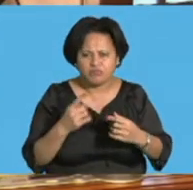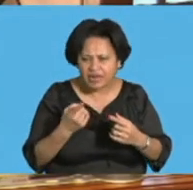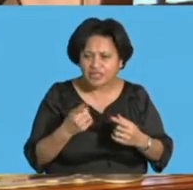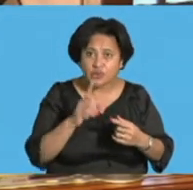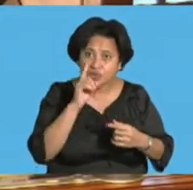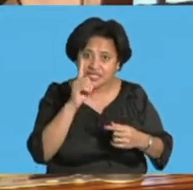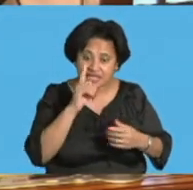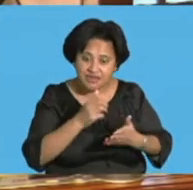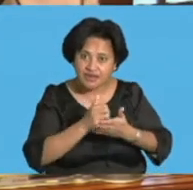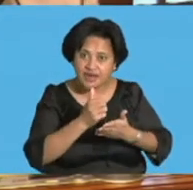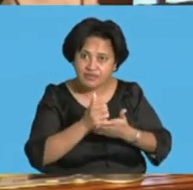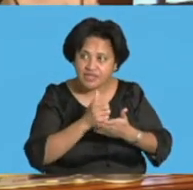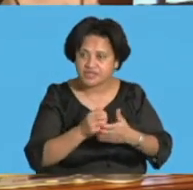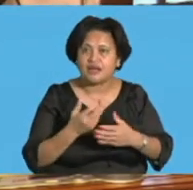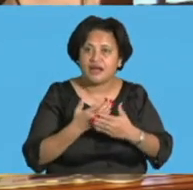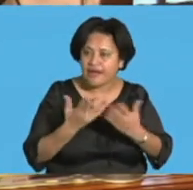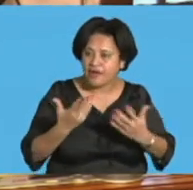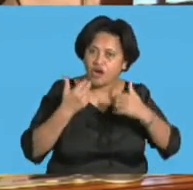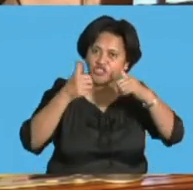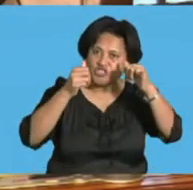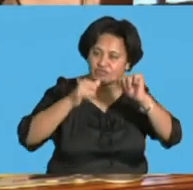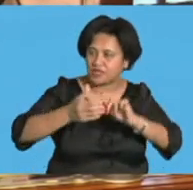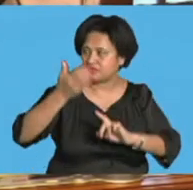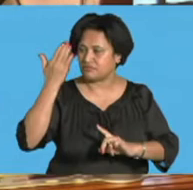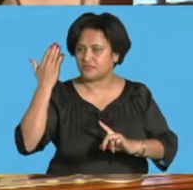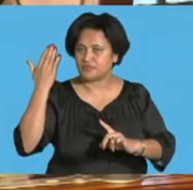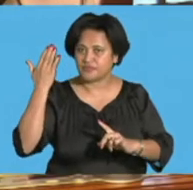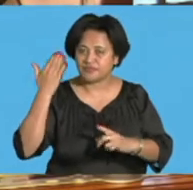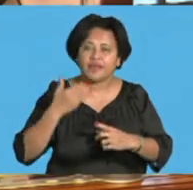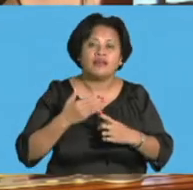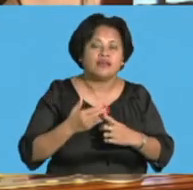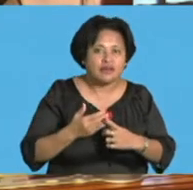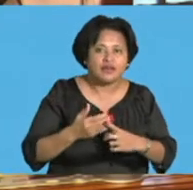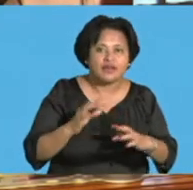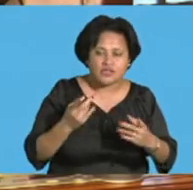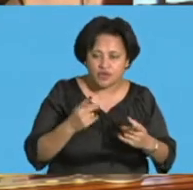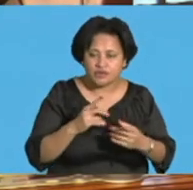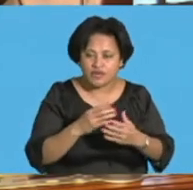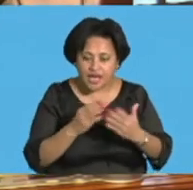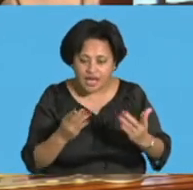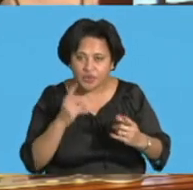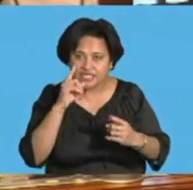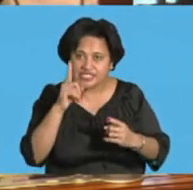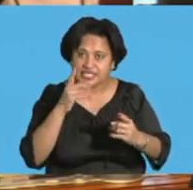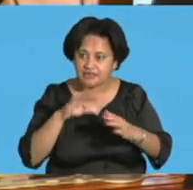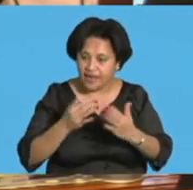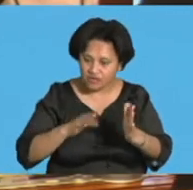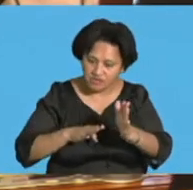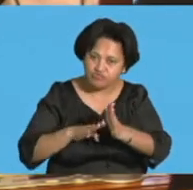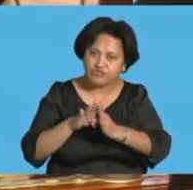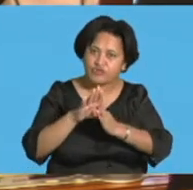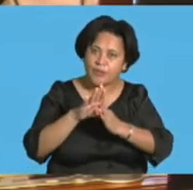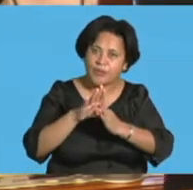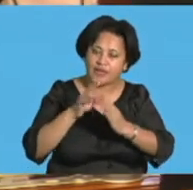outcomes, impacts and achievements. It does not also address the need for us to consolidate the significant growth we have experienced in the